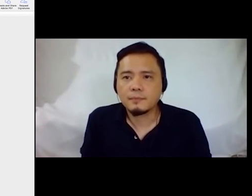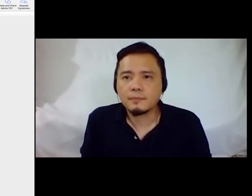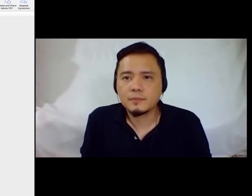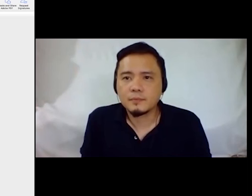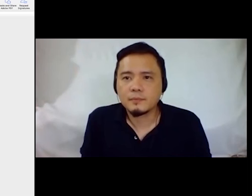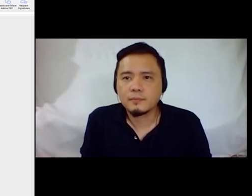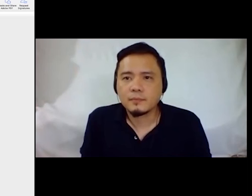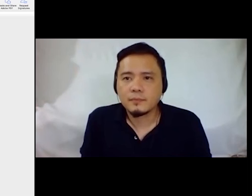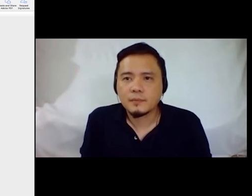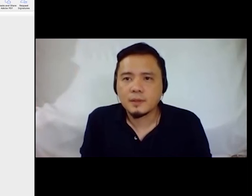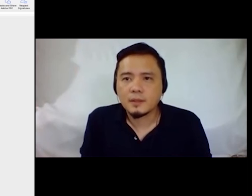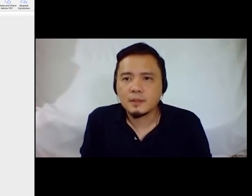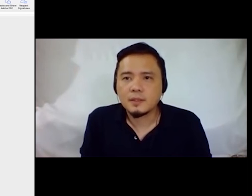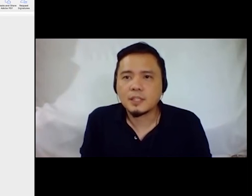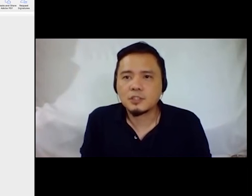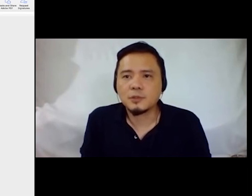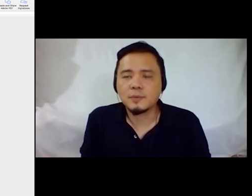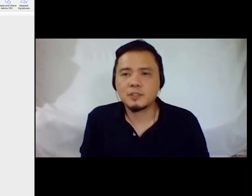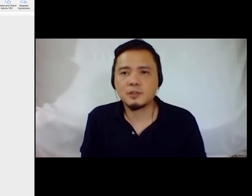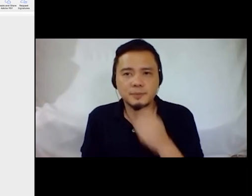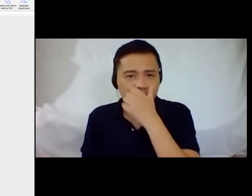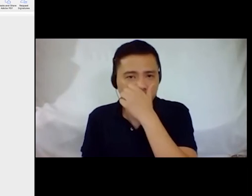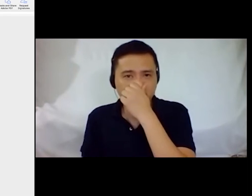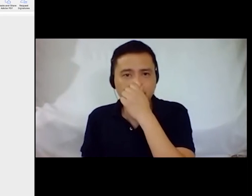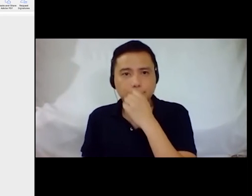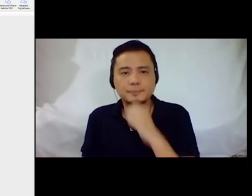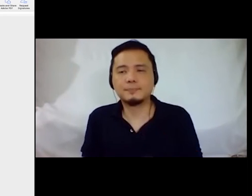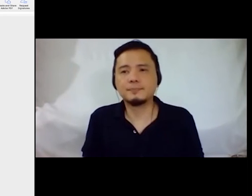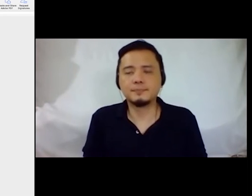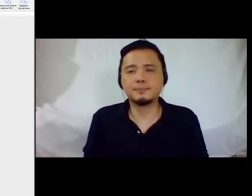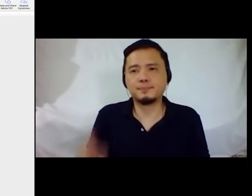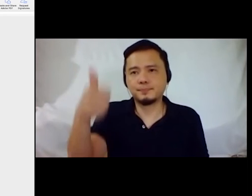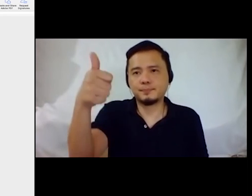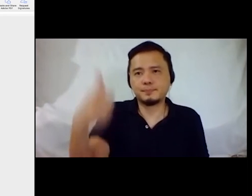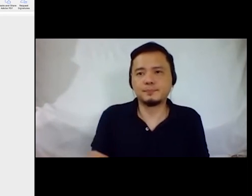Right. Okay. That's true. That's true.